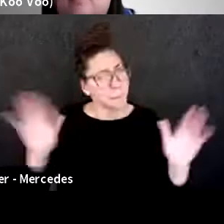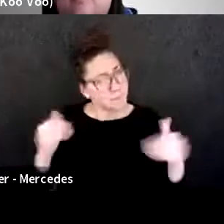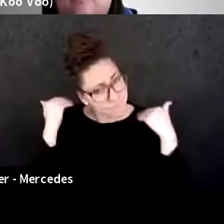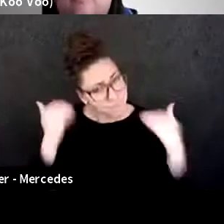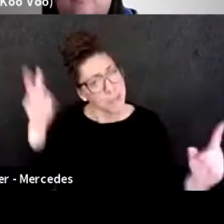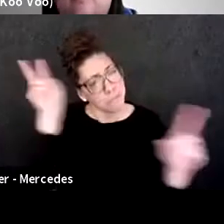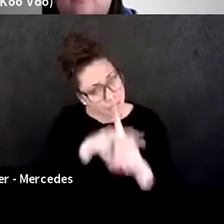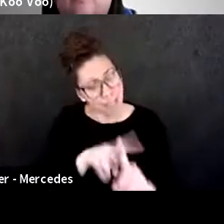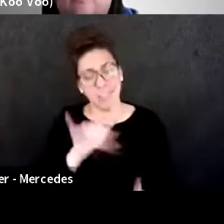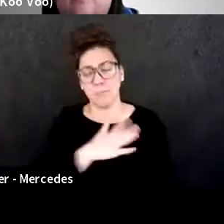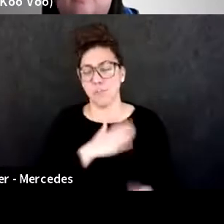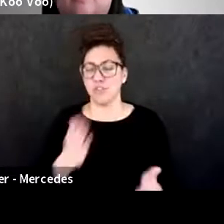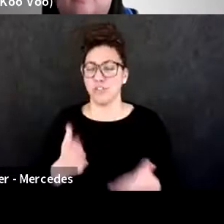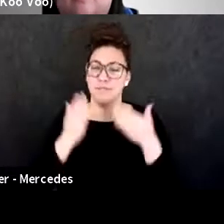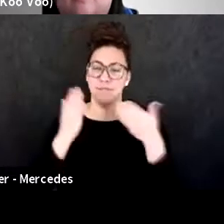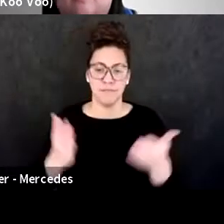suggest.